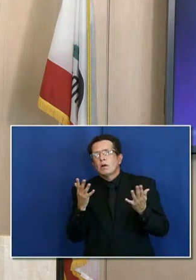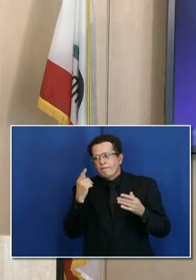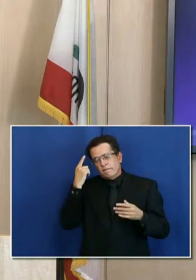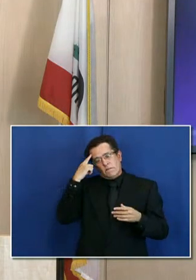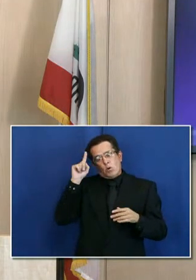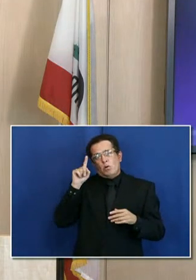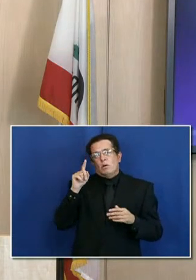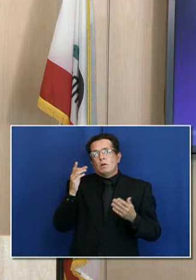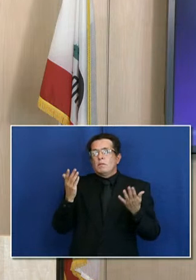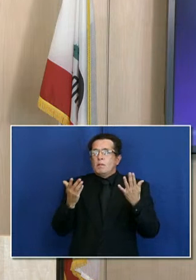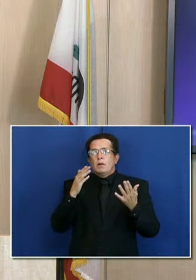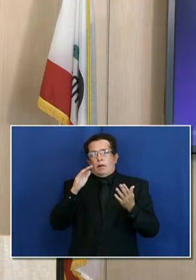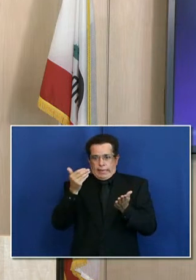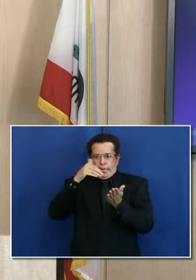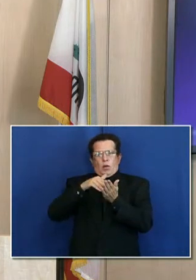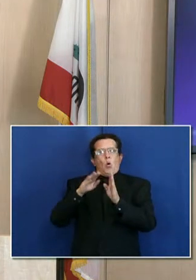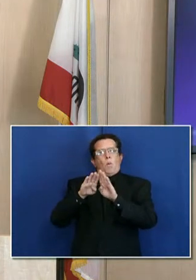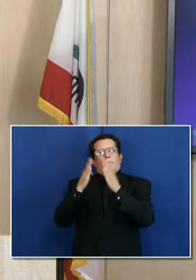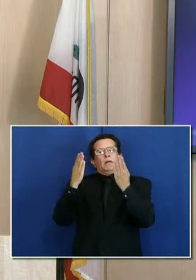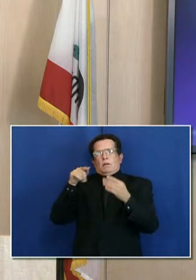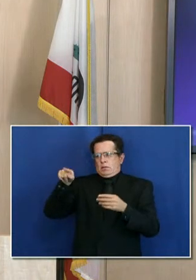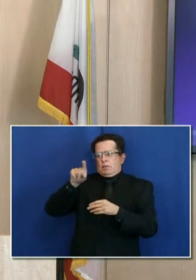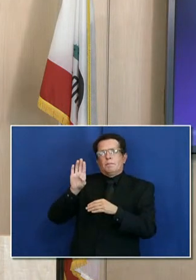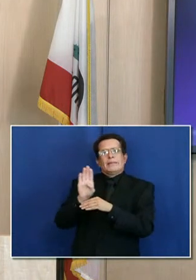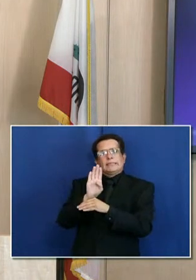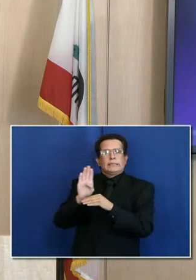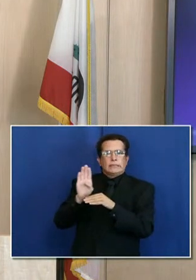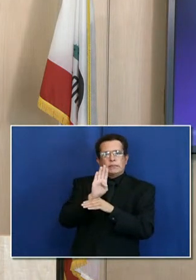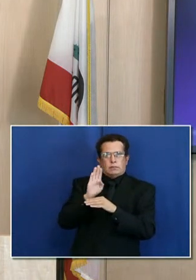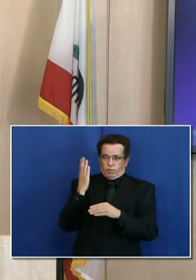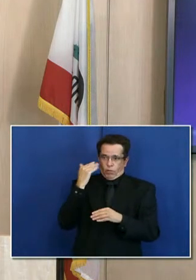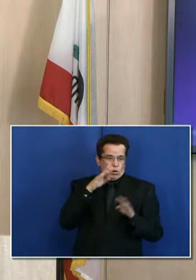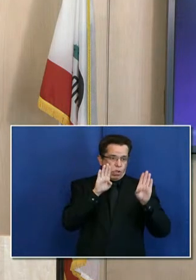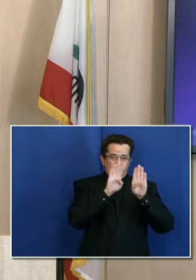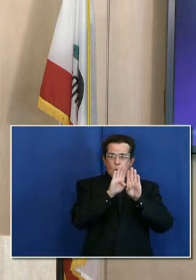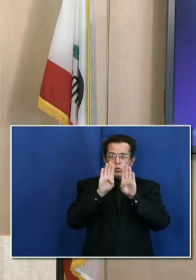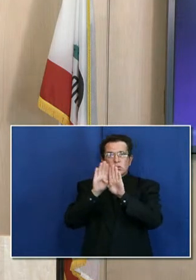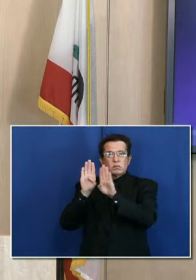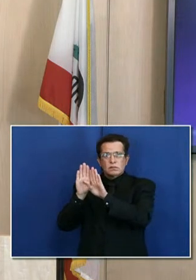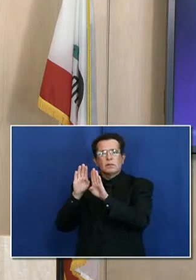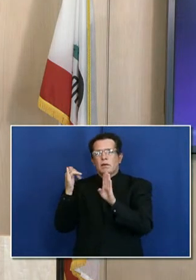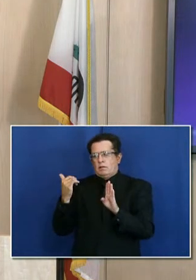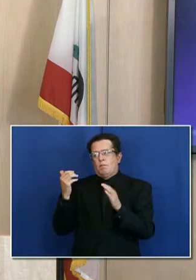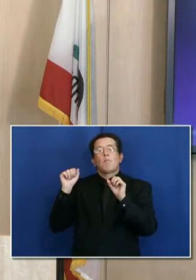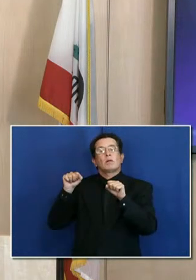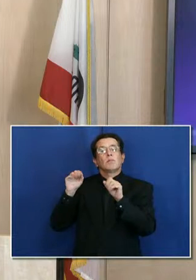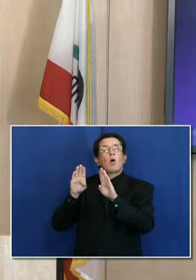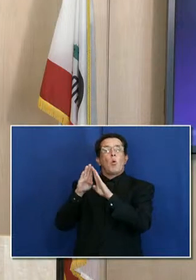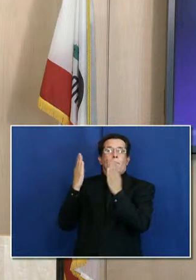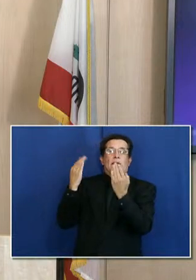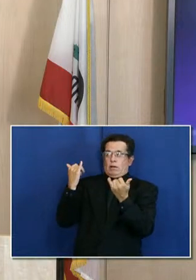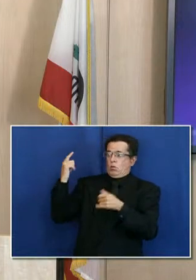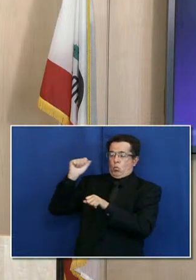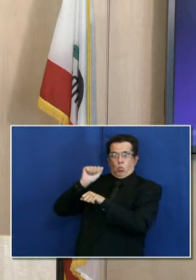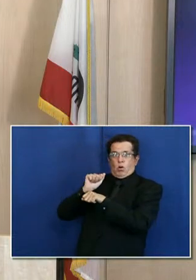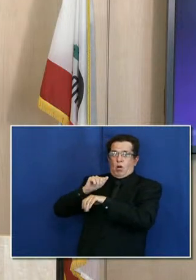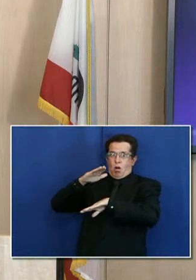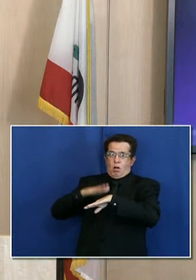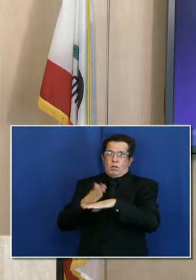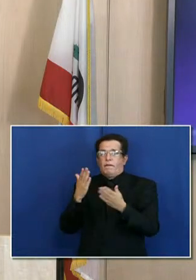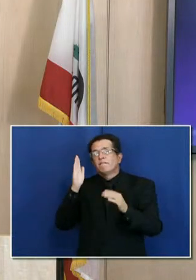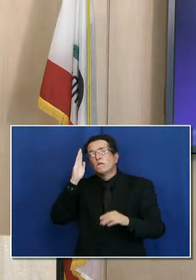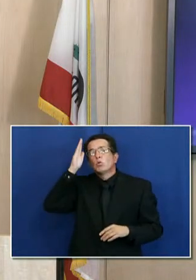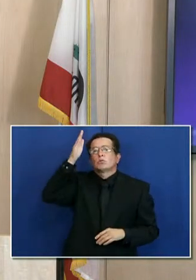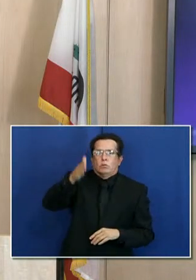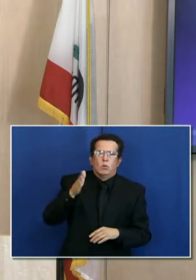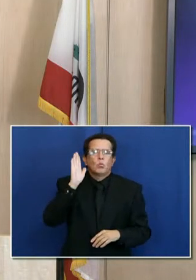for potentially reopening some of the entities that faced additional restrictions when we went above They are working on that and said at some point in the future they will